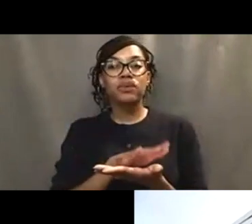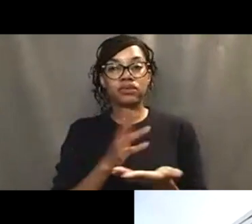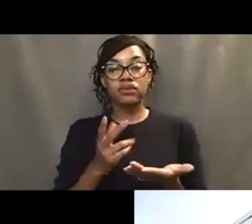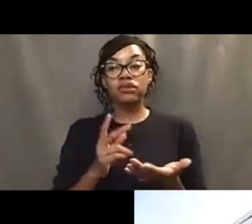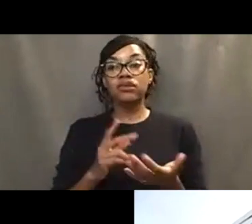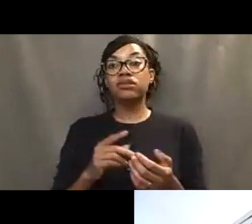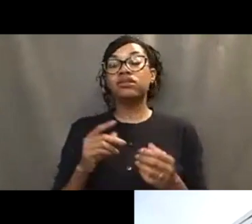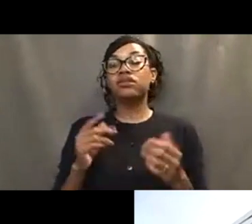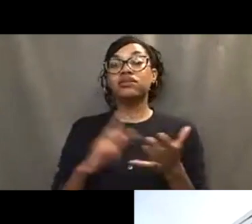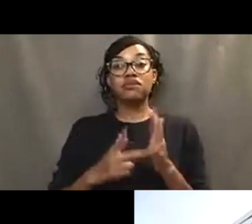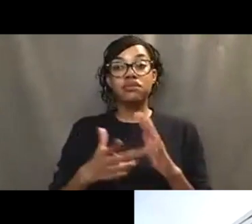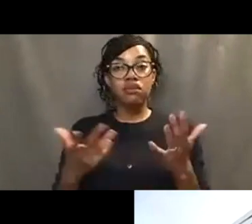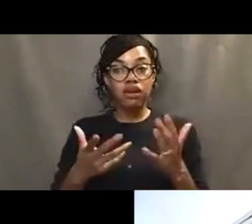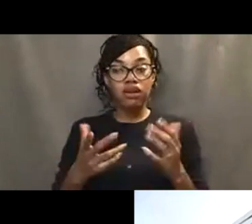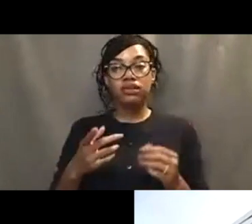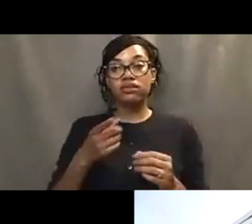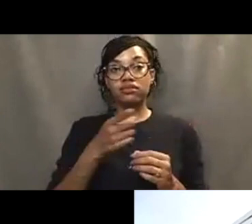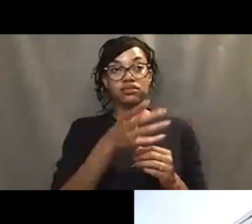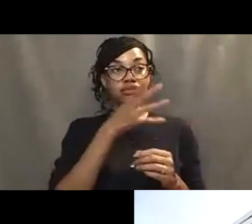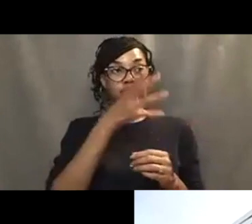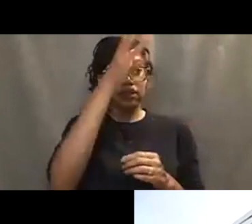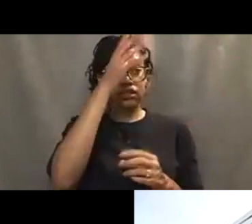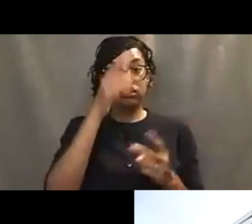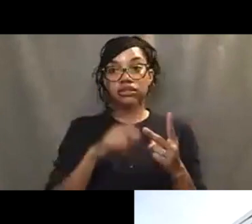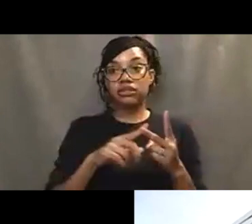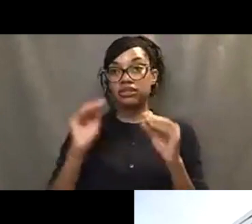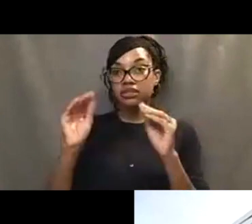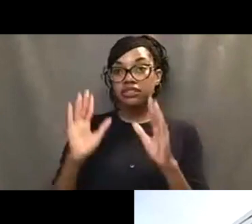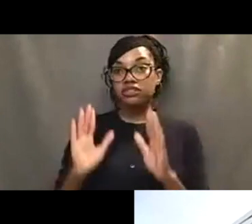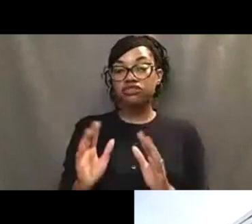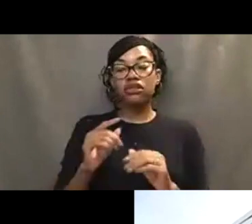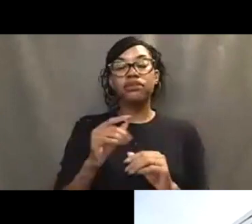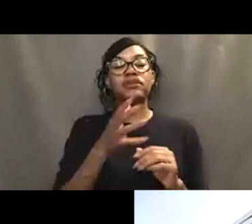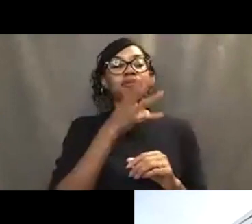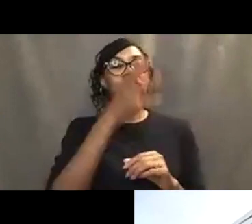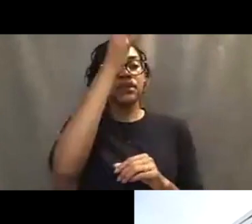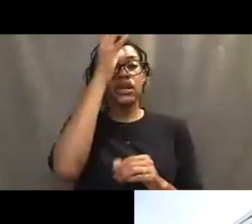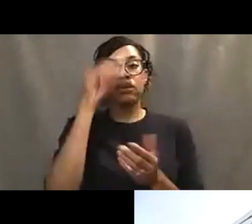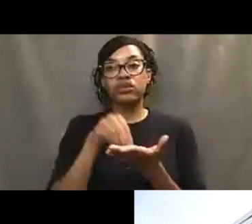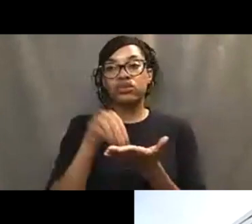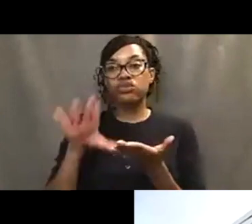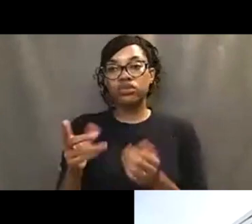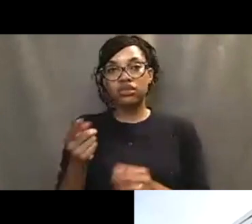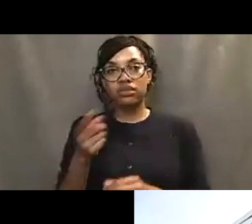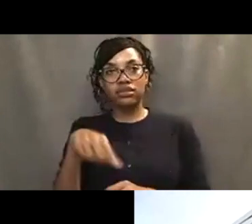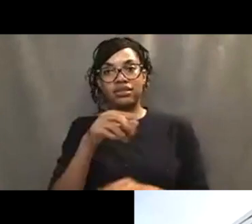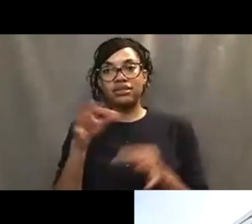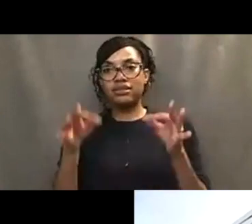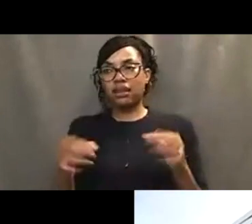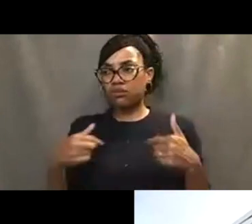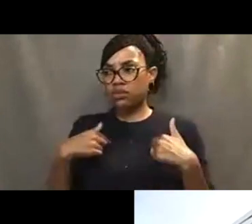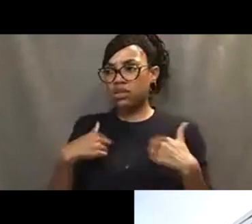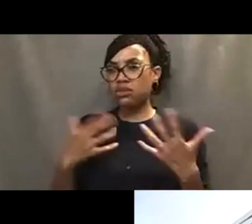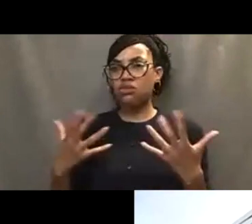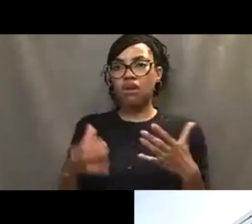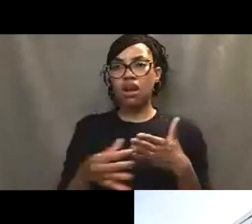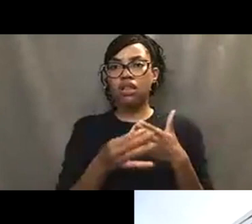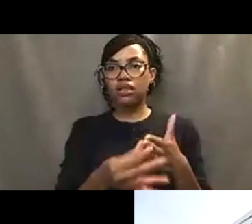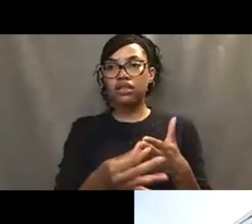we want to be the ones leading. And so we had to shift program on the spot during the strike to